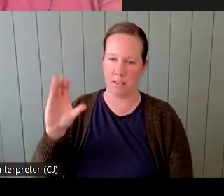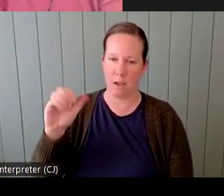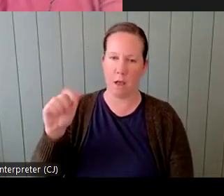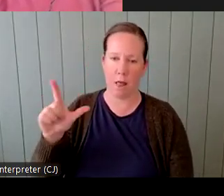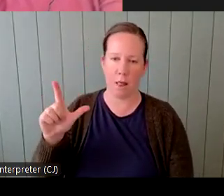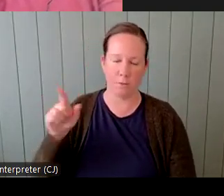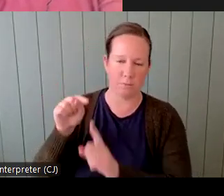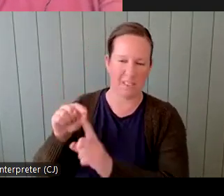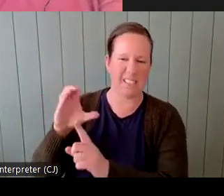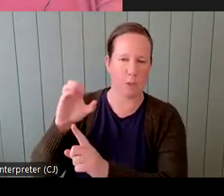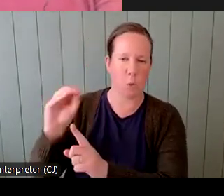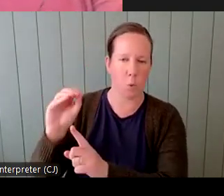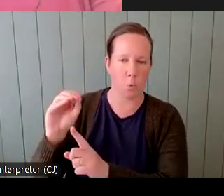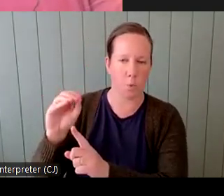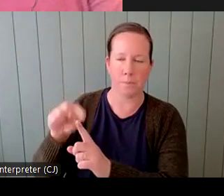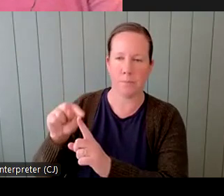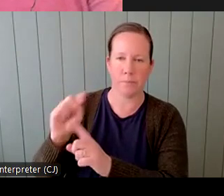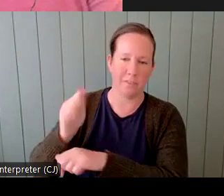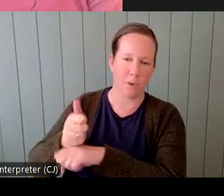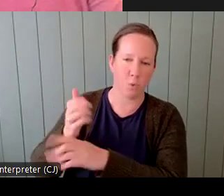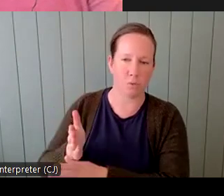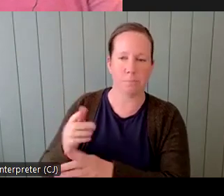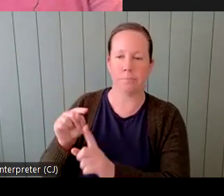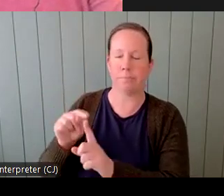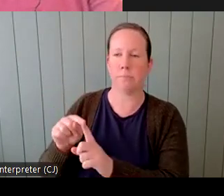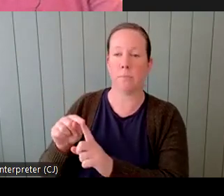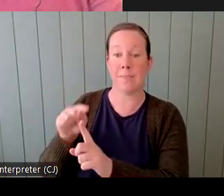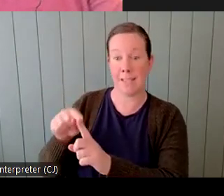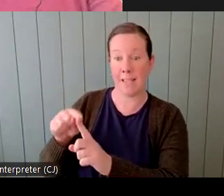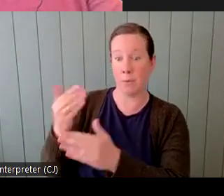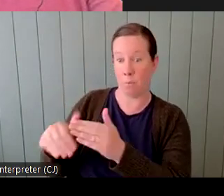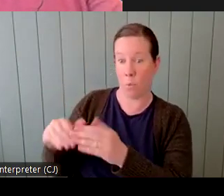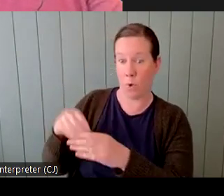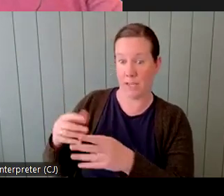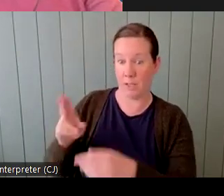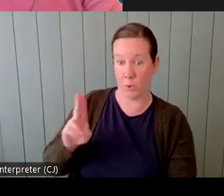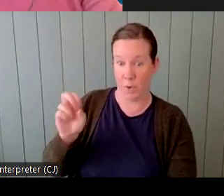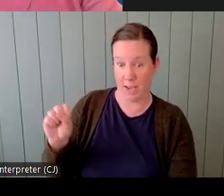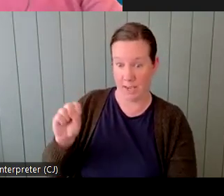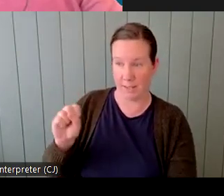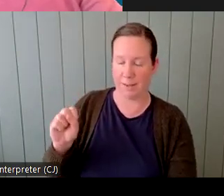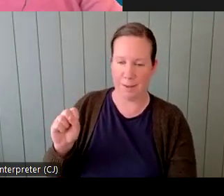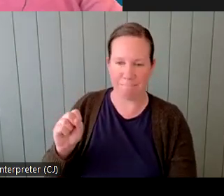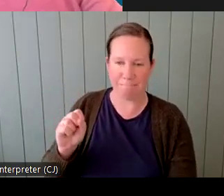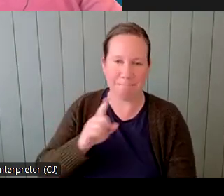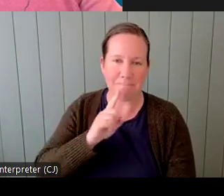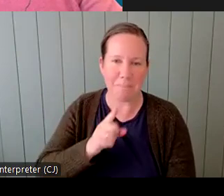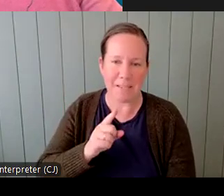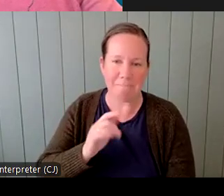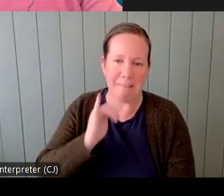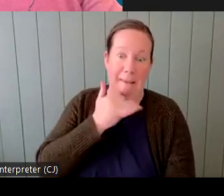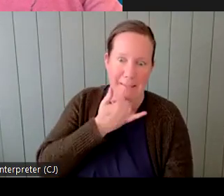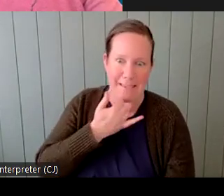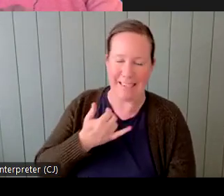founder of Together. Diego was actually born in the US by accident, as he always tells the story.